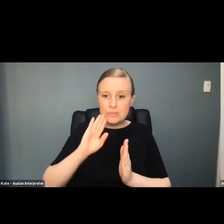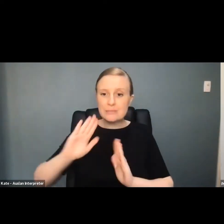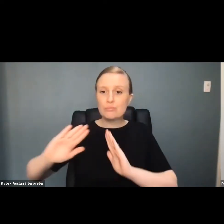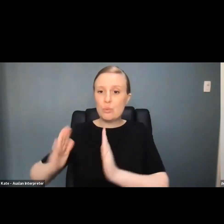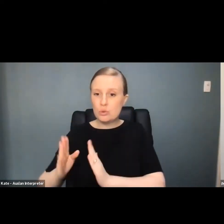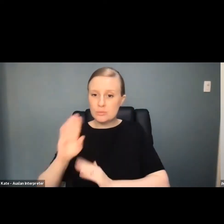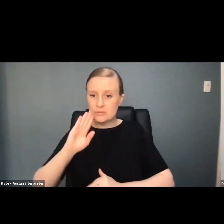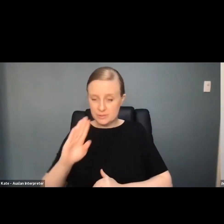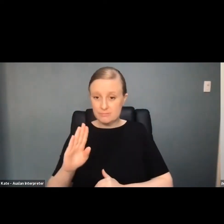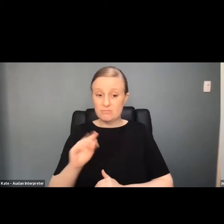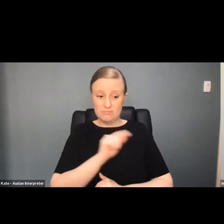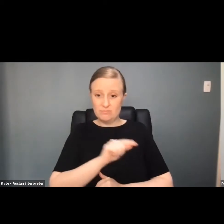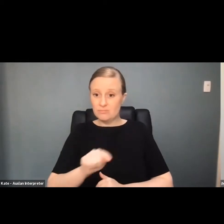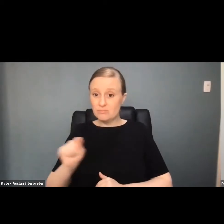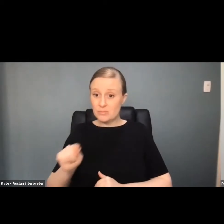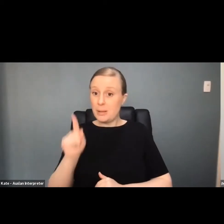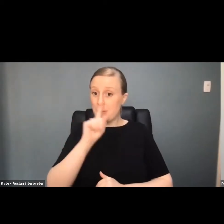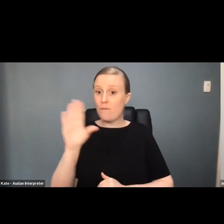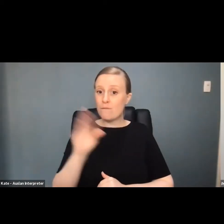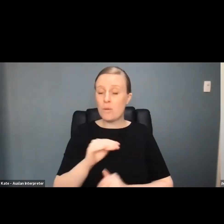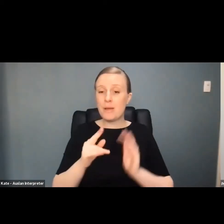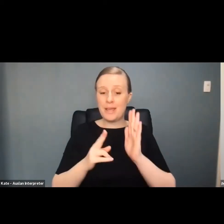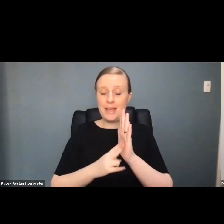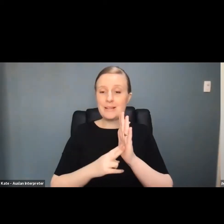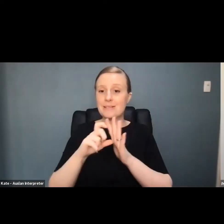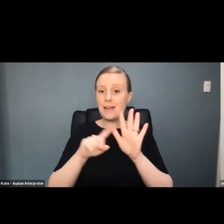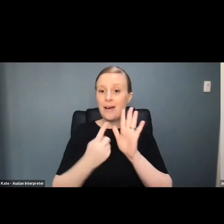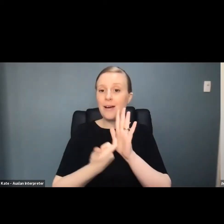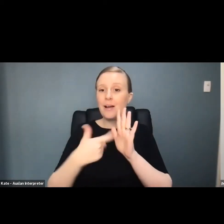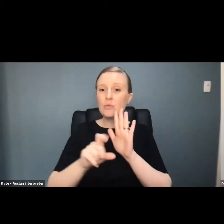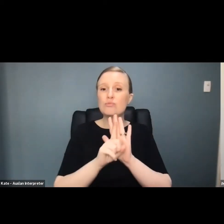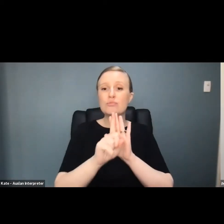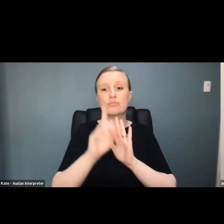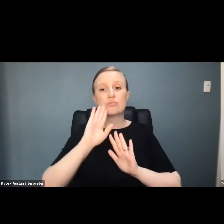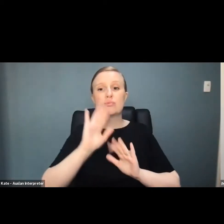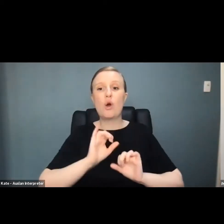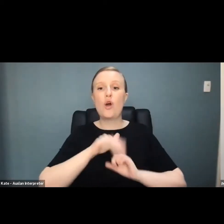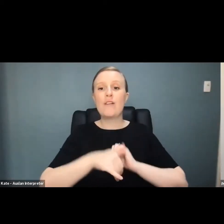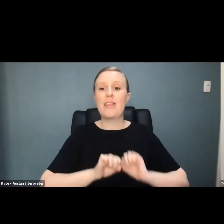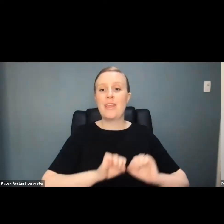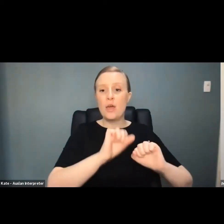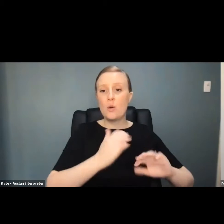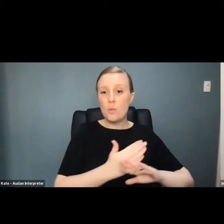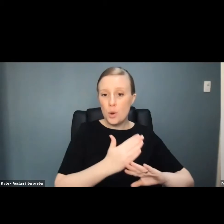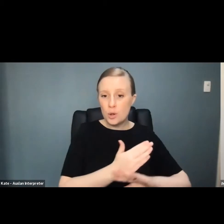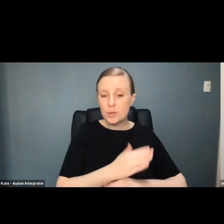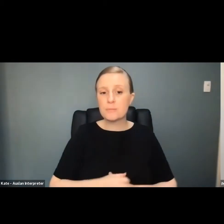NDARC. And after that, I will announce both